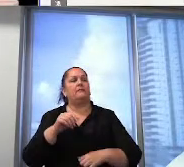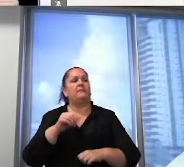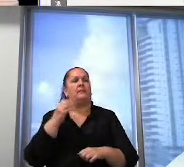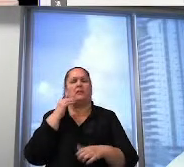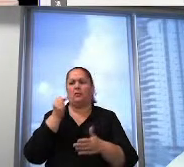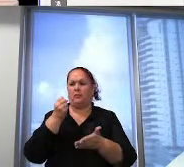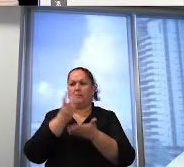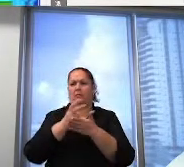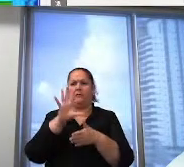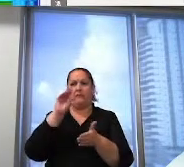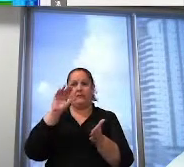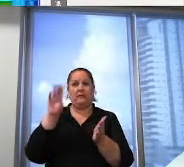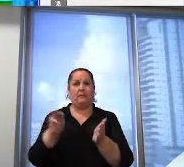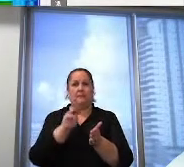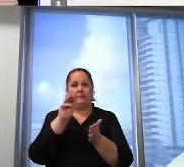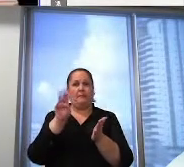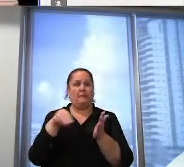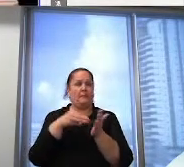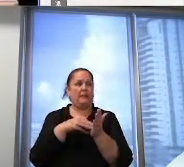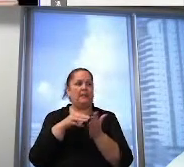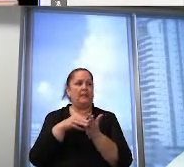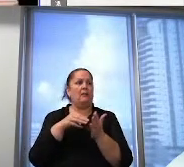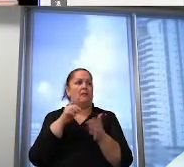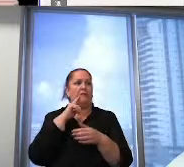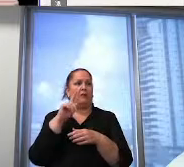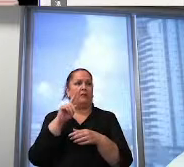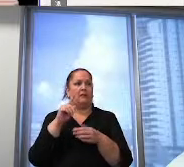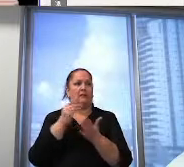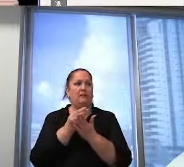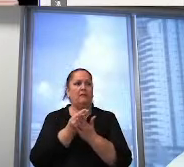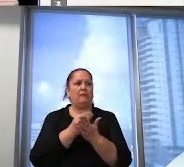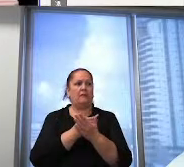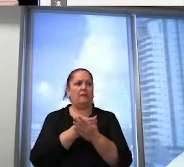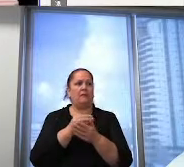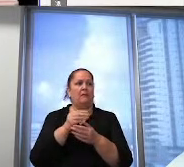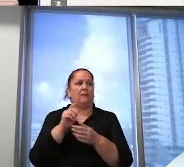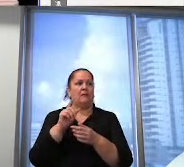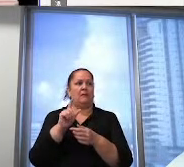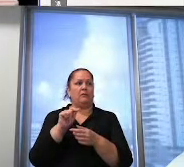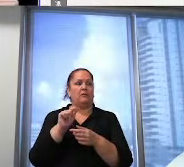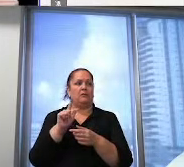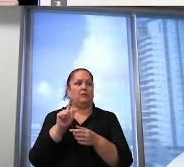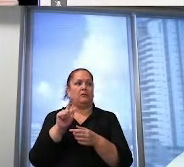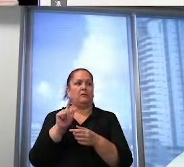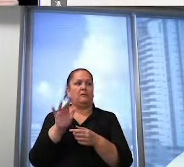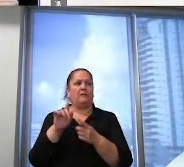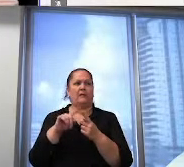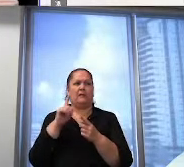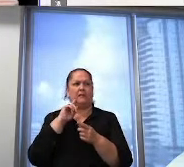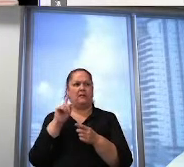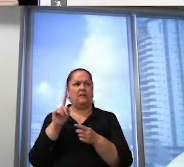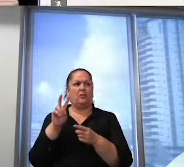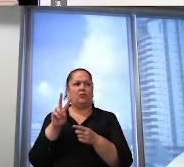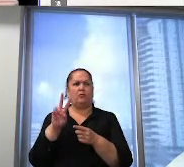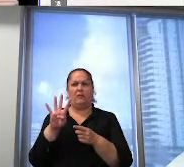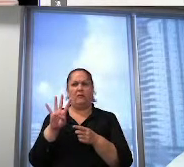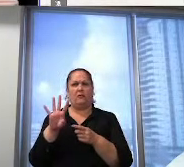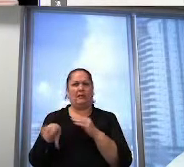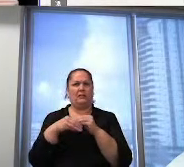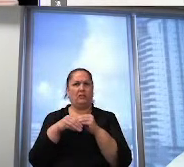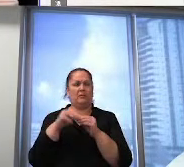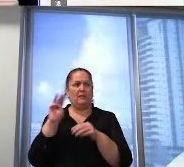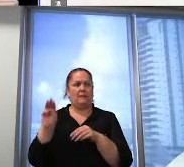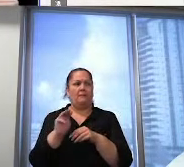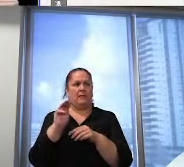So I know we approved 50 million for the fiscal year 26 budget, and we approved 24, I believe, with